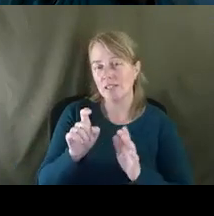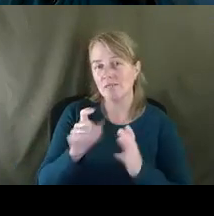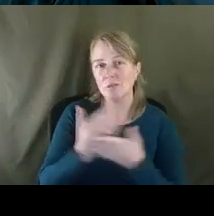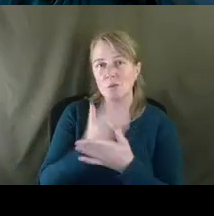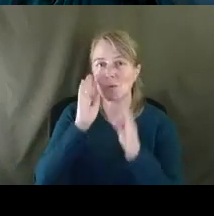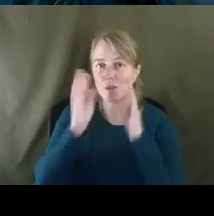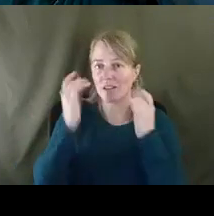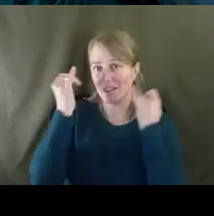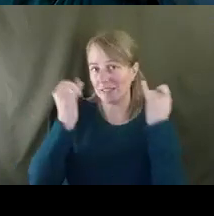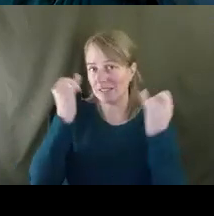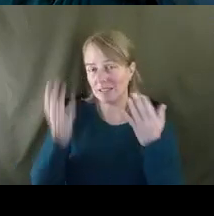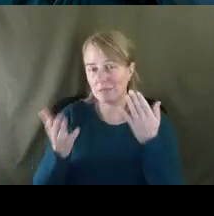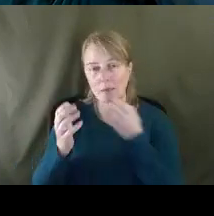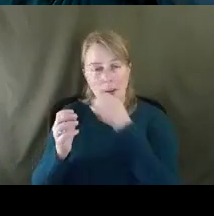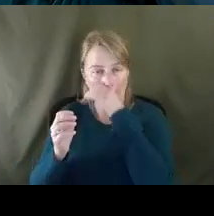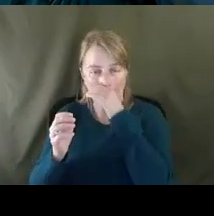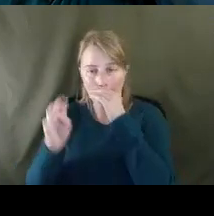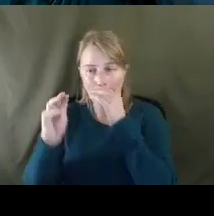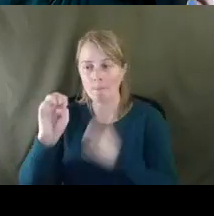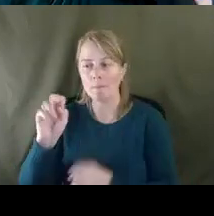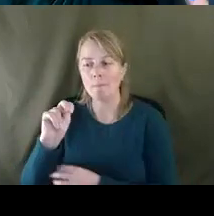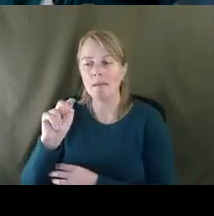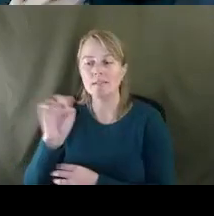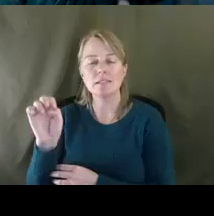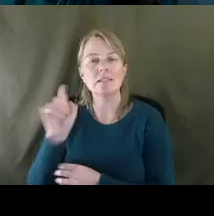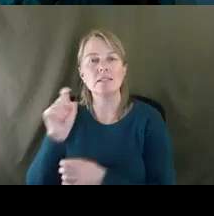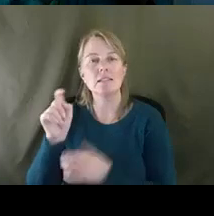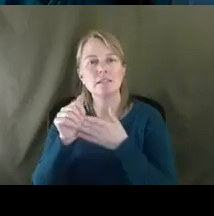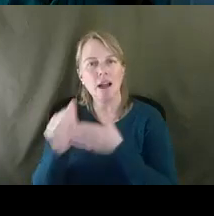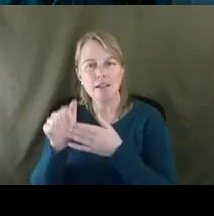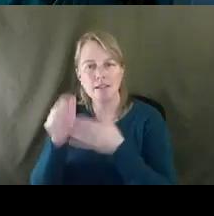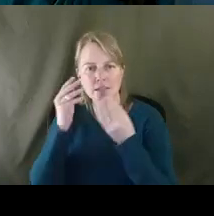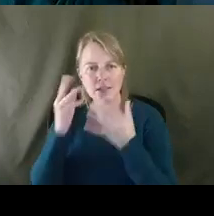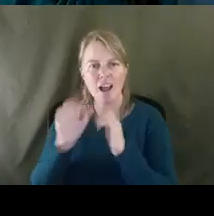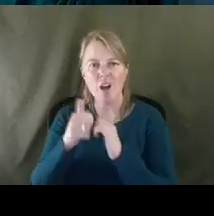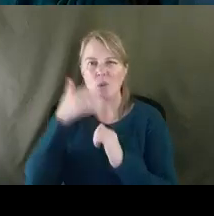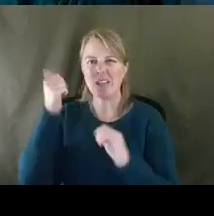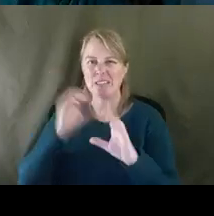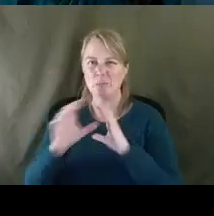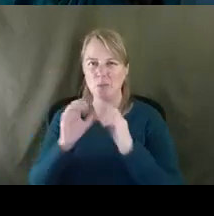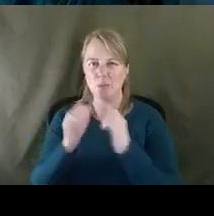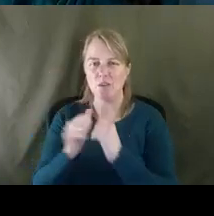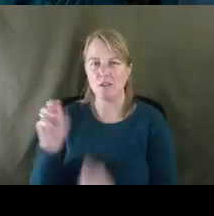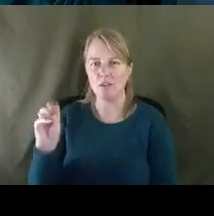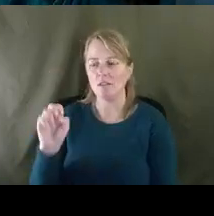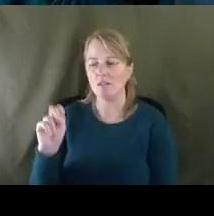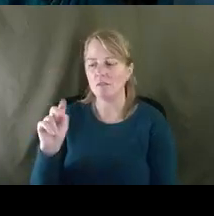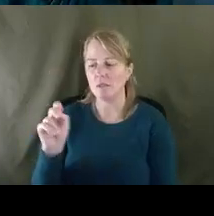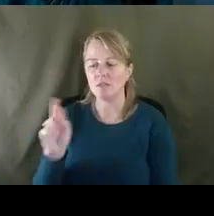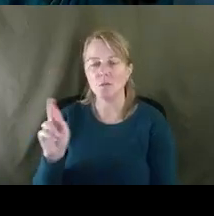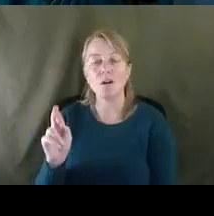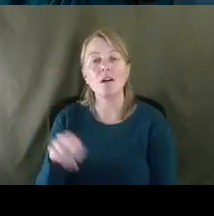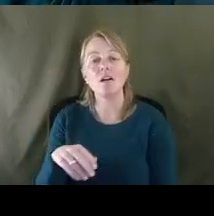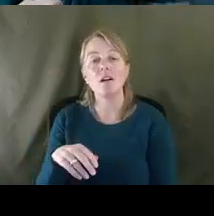mentees, and mentees may need guidance on how best to communicate with their mentor. Knowing that they have your support